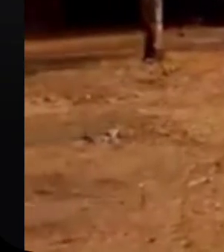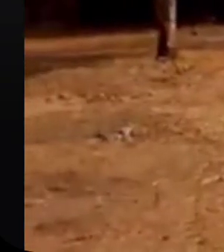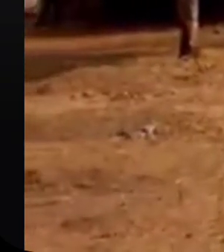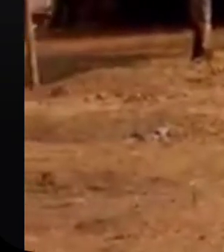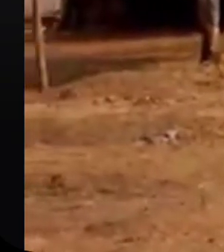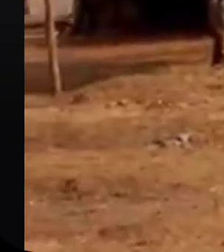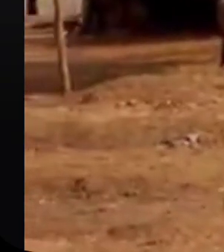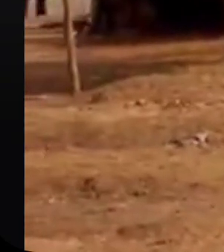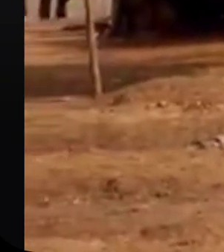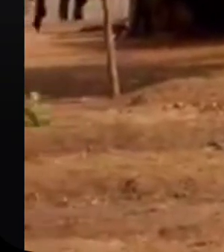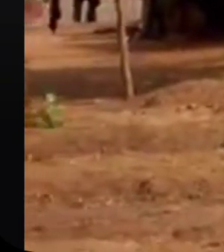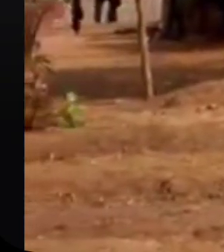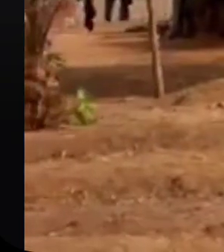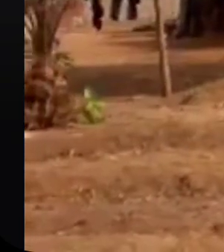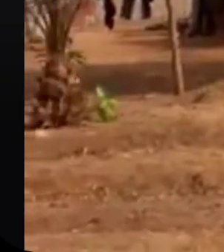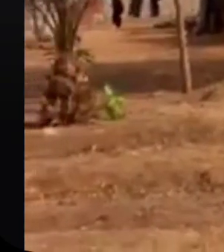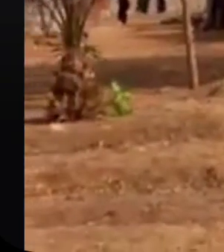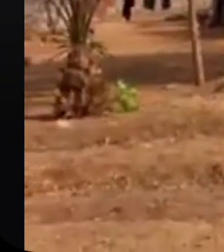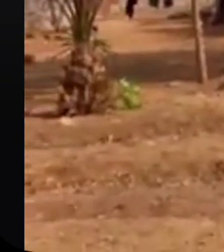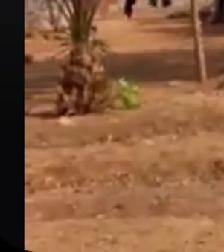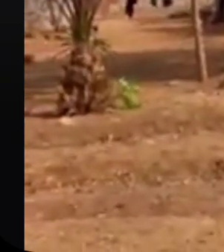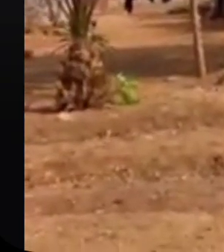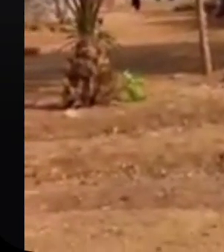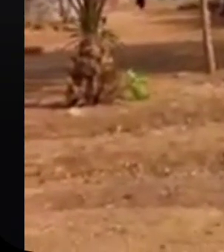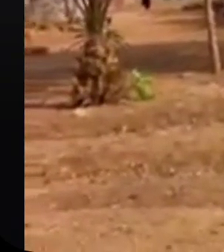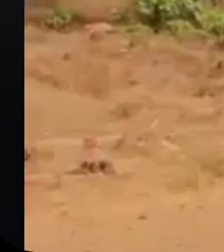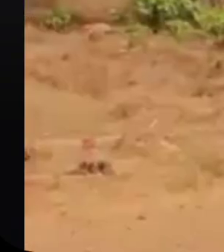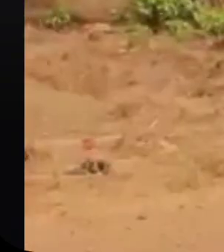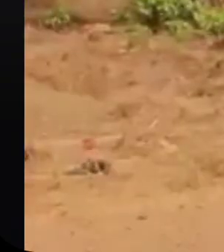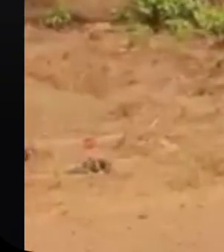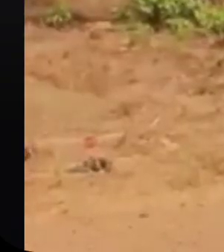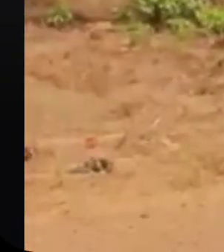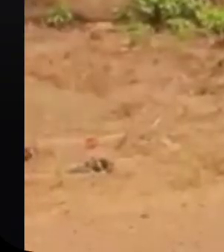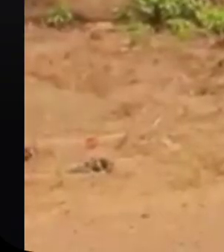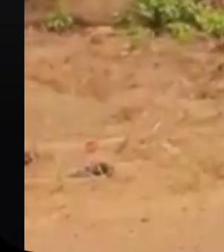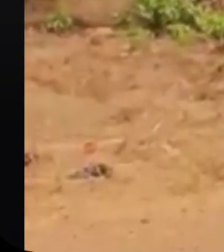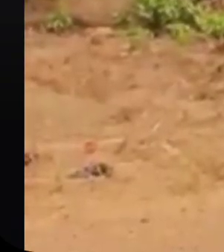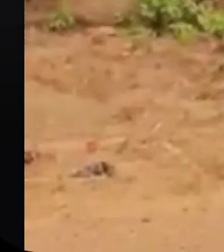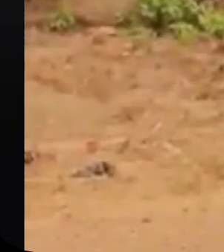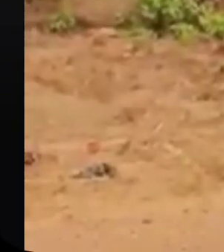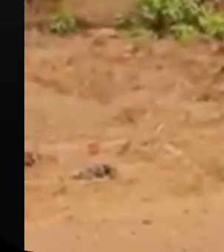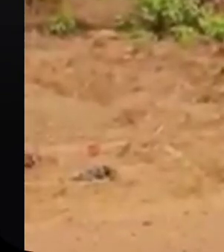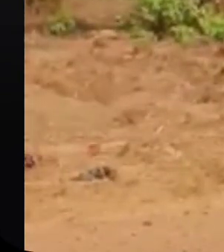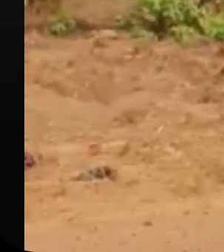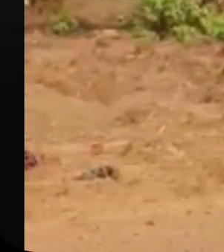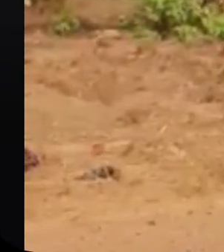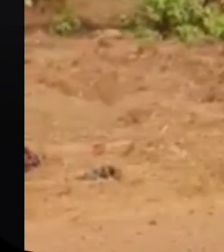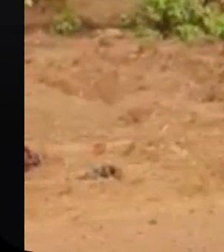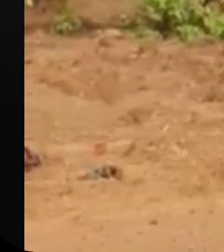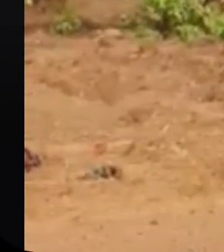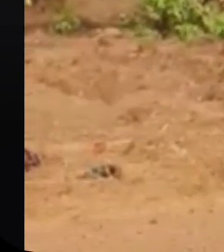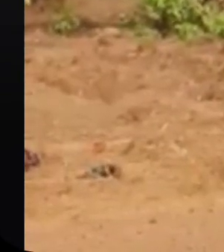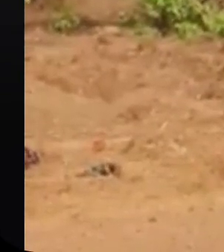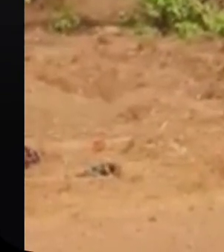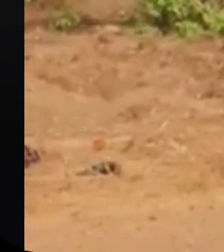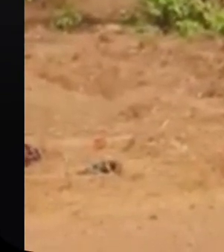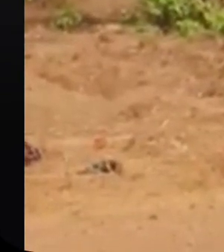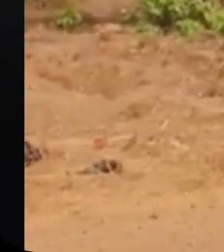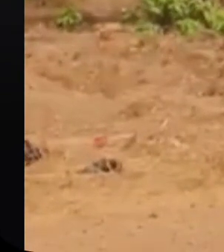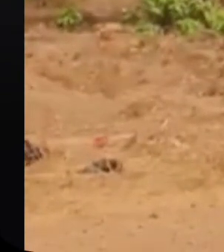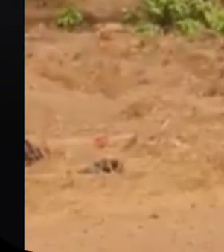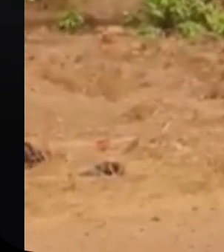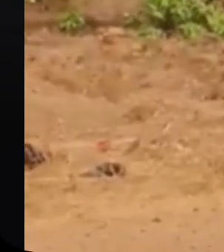So they never for change, then they for left. Forget law they work for make, let the people then get all that thing where they talk about. rather than for the talk of politics